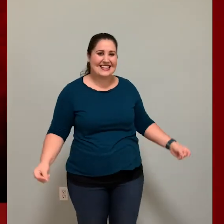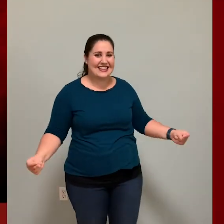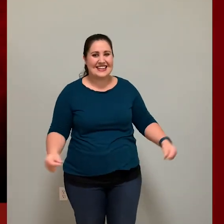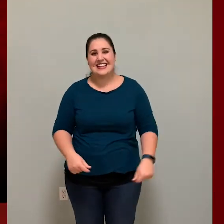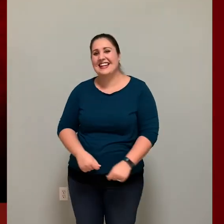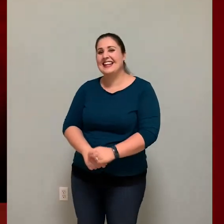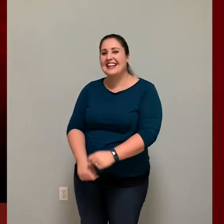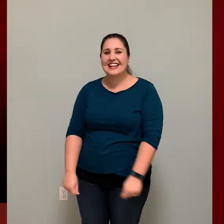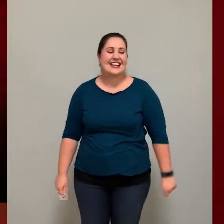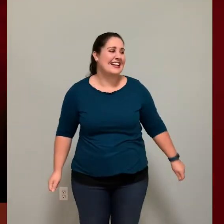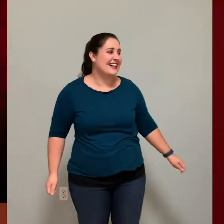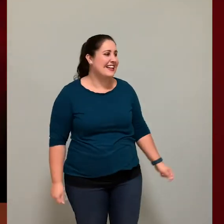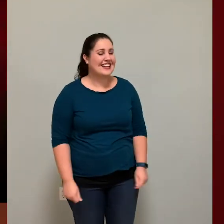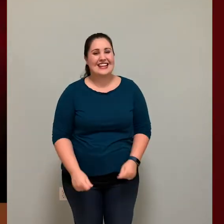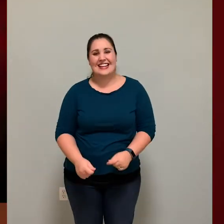I believe,